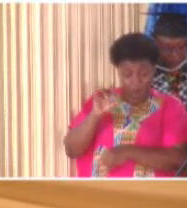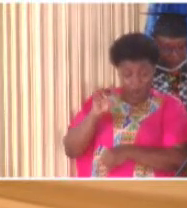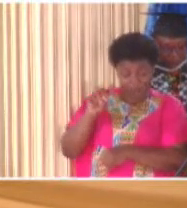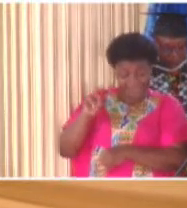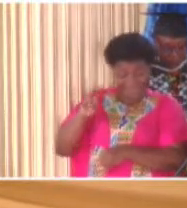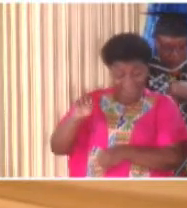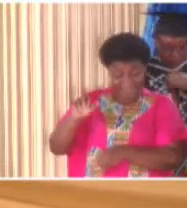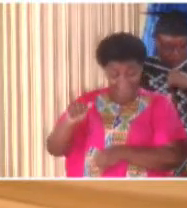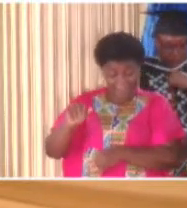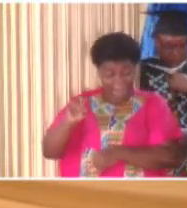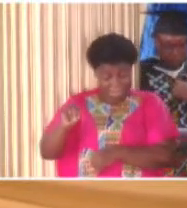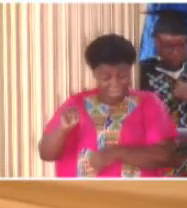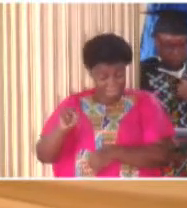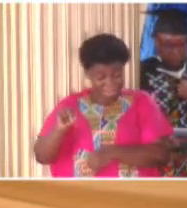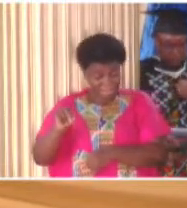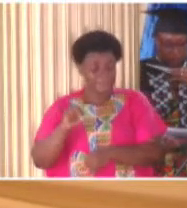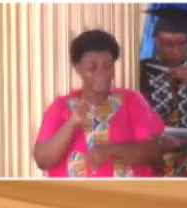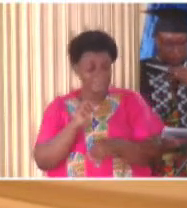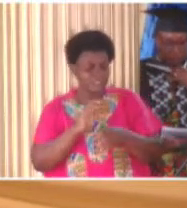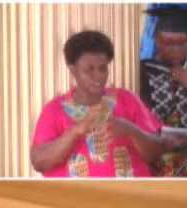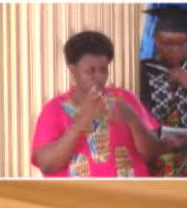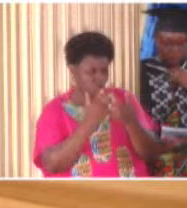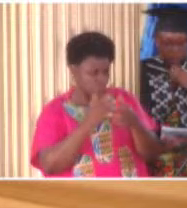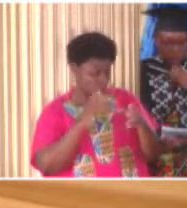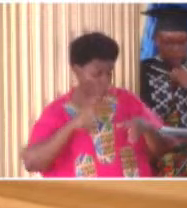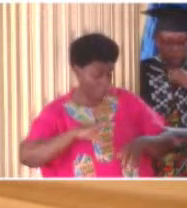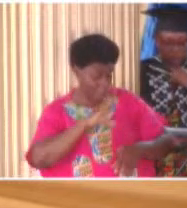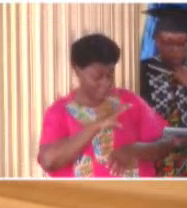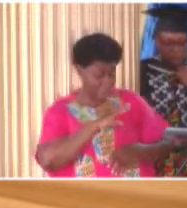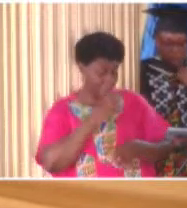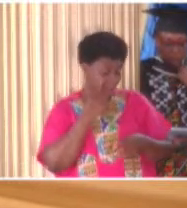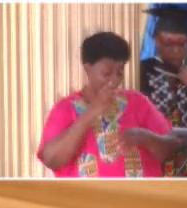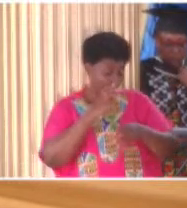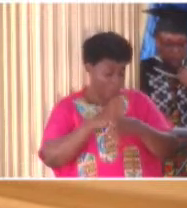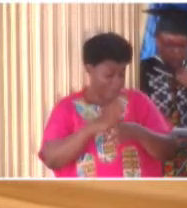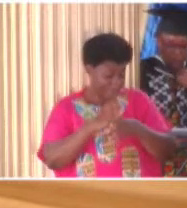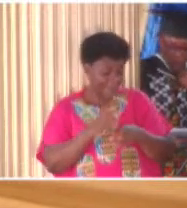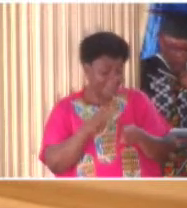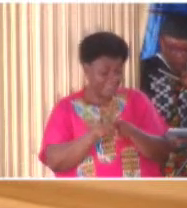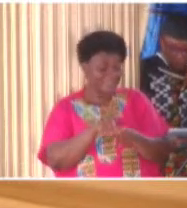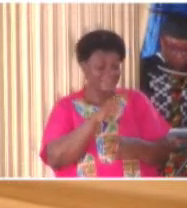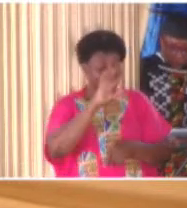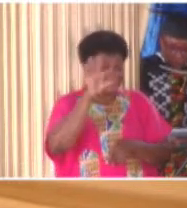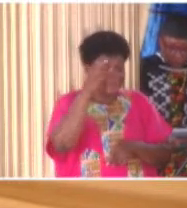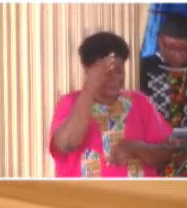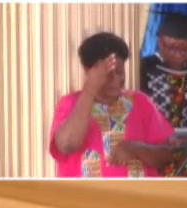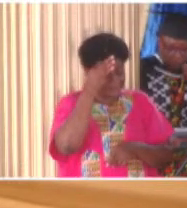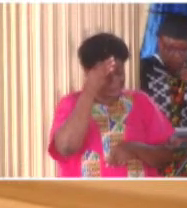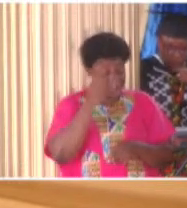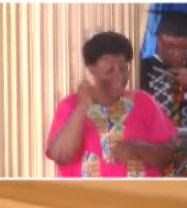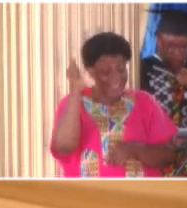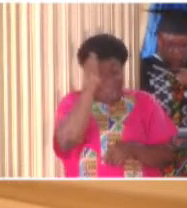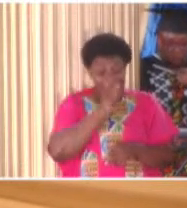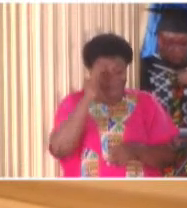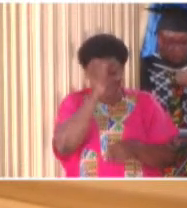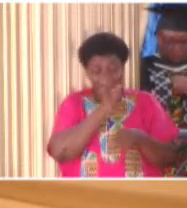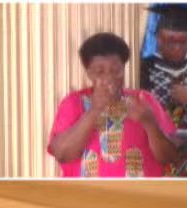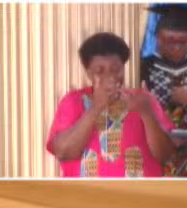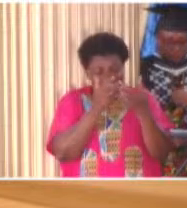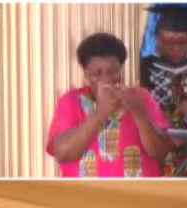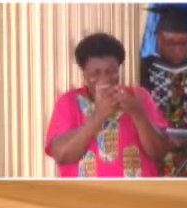the World Federation of Engineering Organizations and the Federation of African Engineering